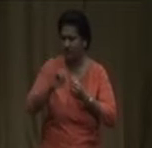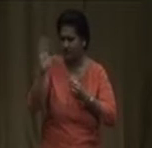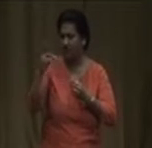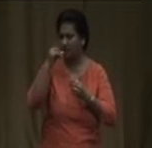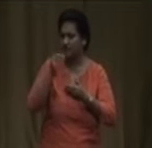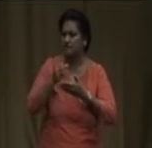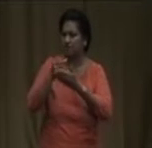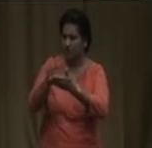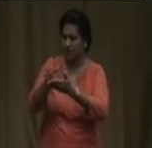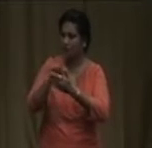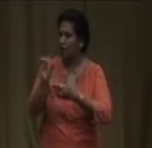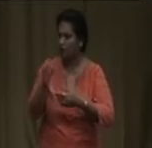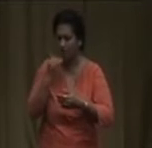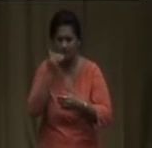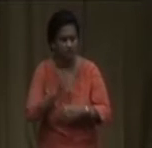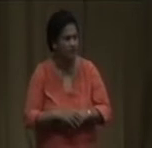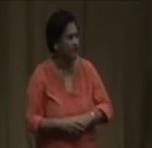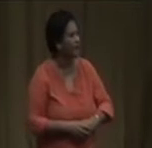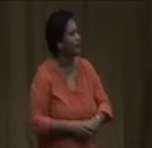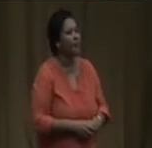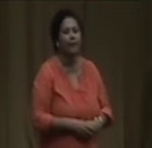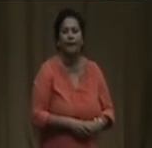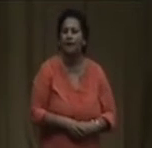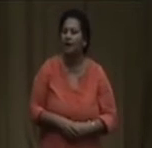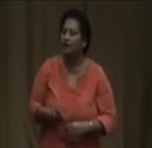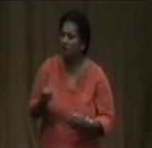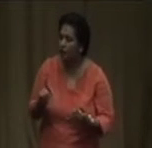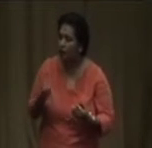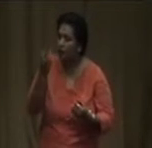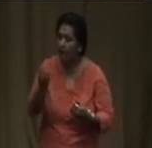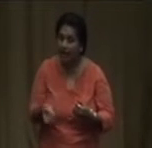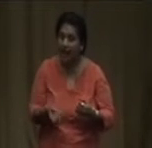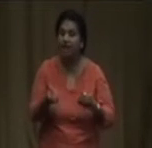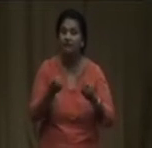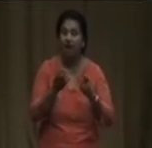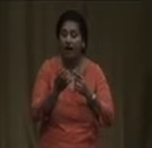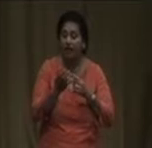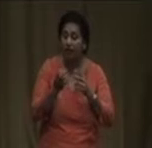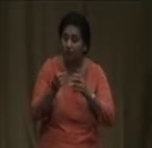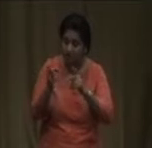systems. Of course, there are a number of opportunities around value-added fee-for-service